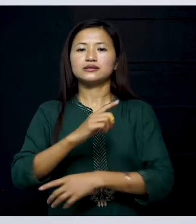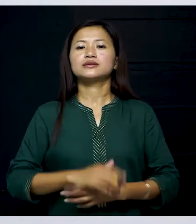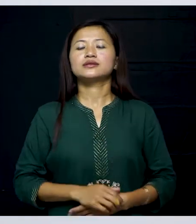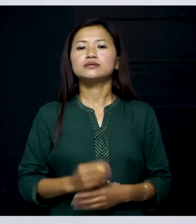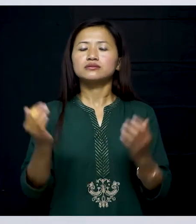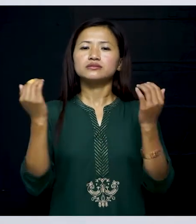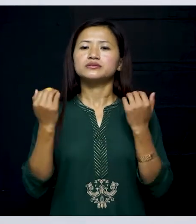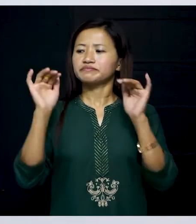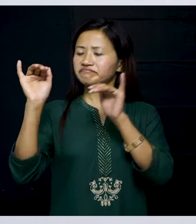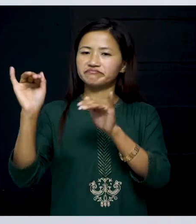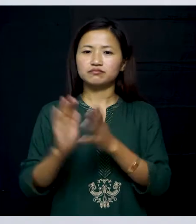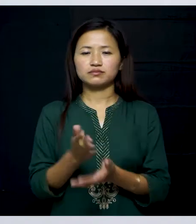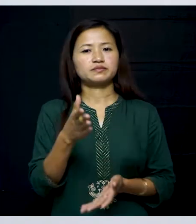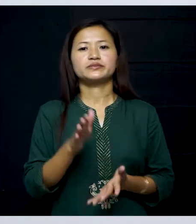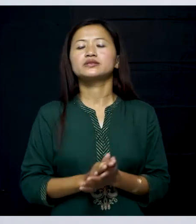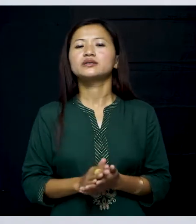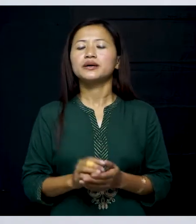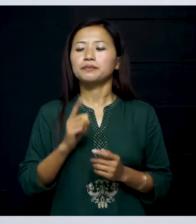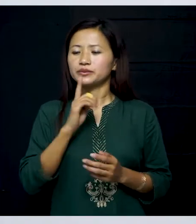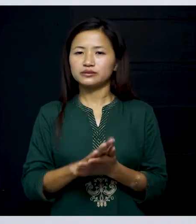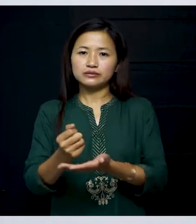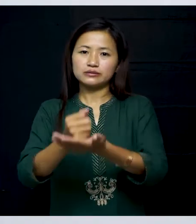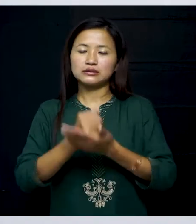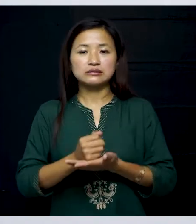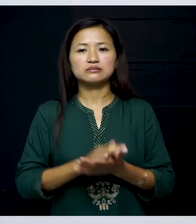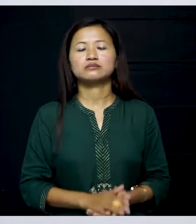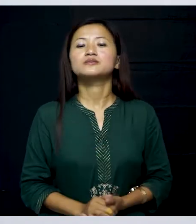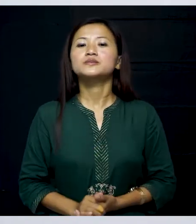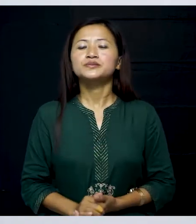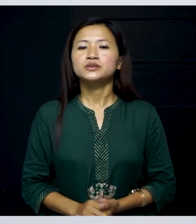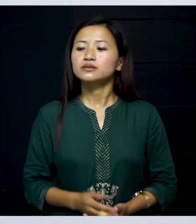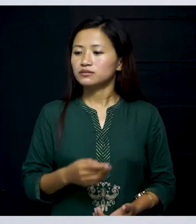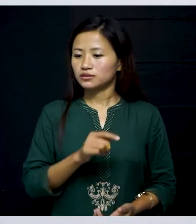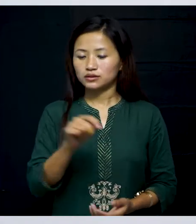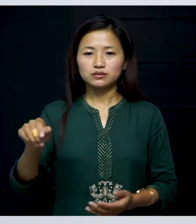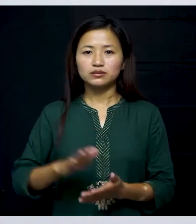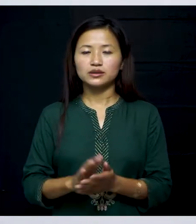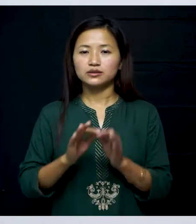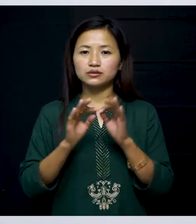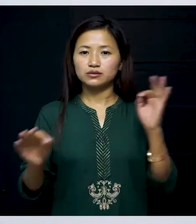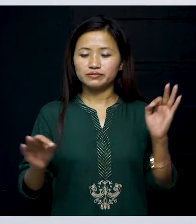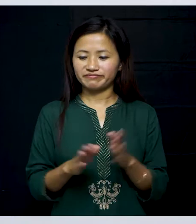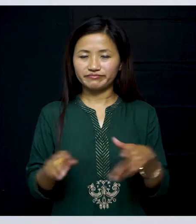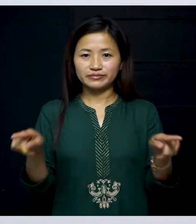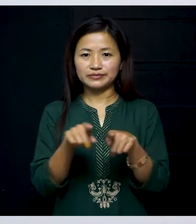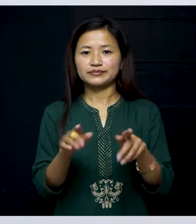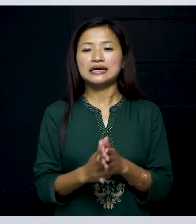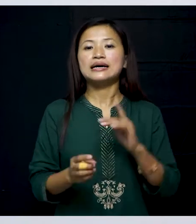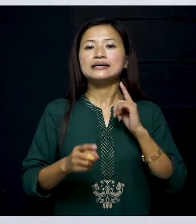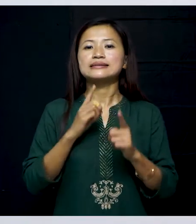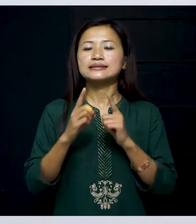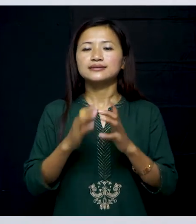they do not support us in any way that we need their help, right? So this is also going to be a story like that. We are going to